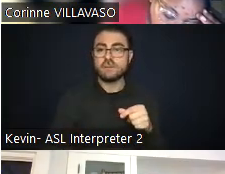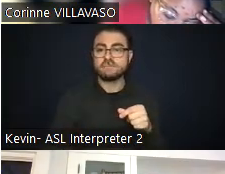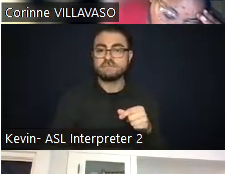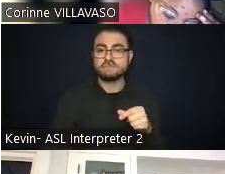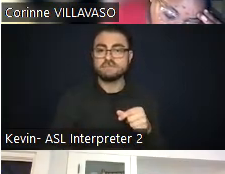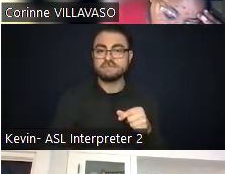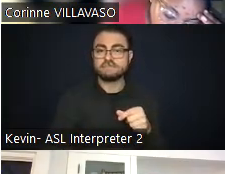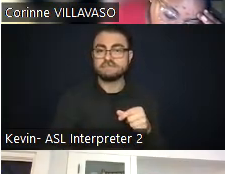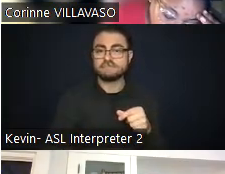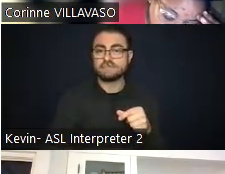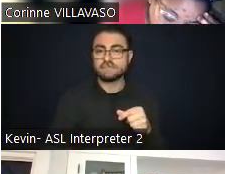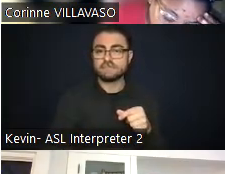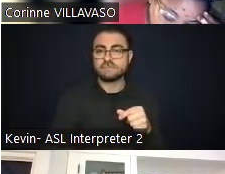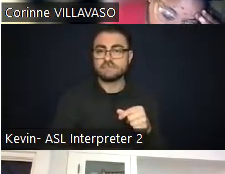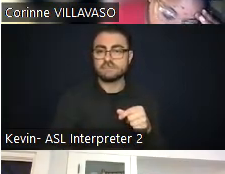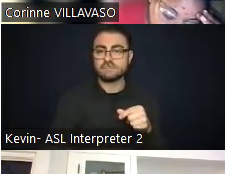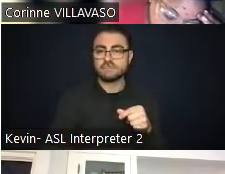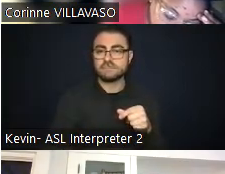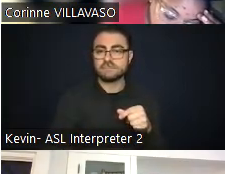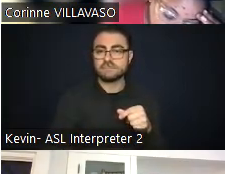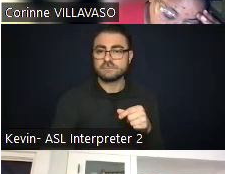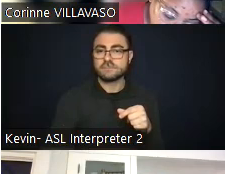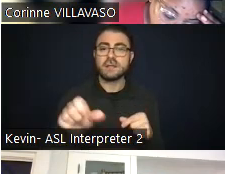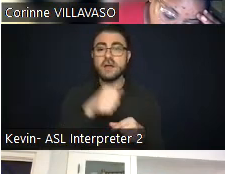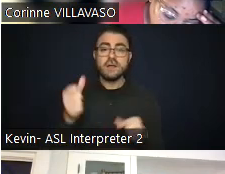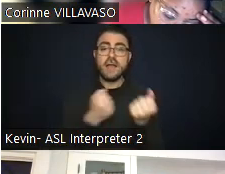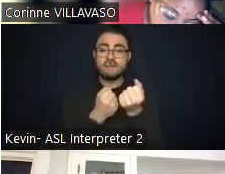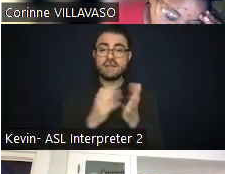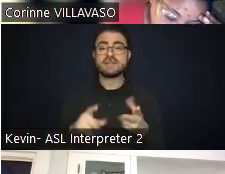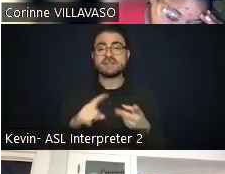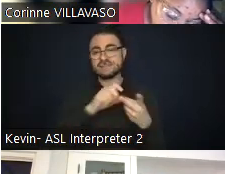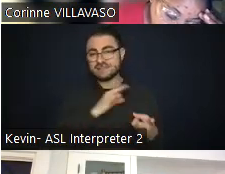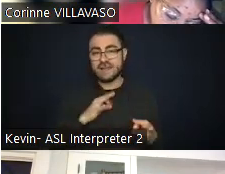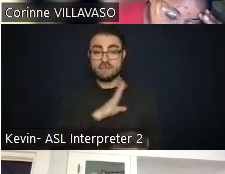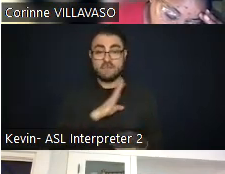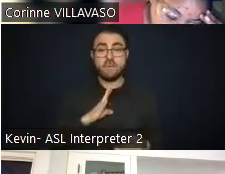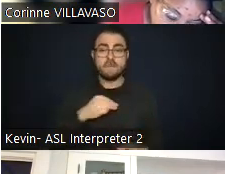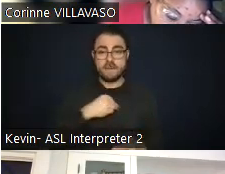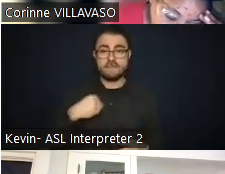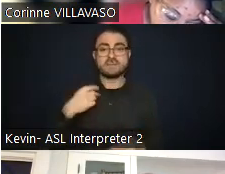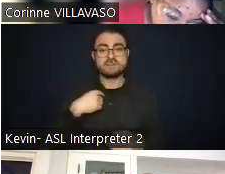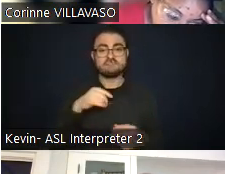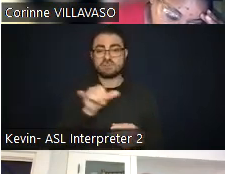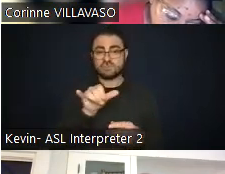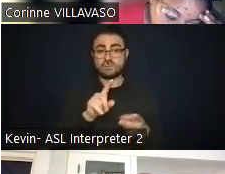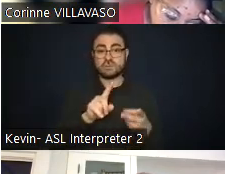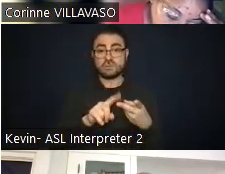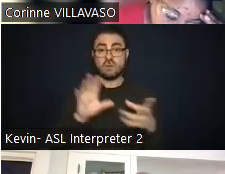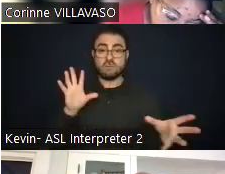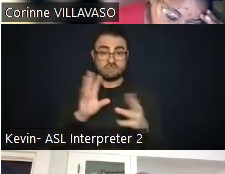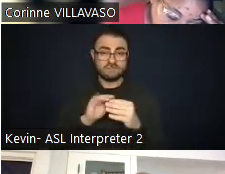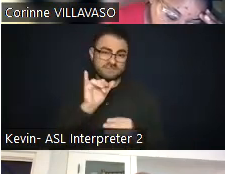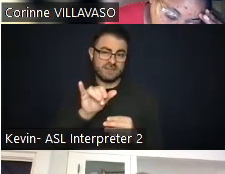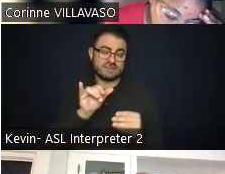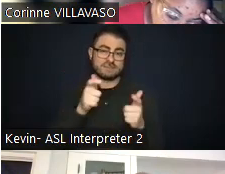and certainly compensation to the board members is there too. And so in the aggregate, that's sort of the big picture